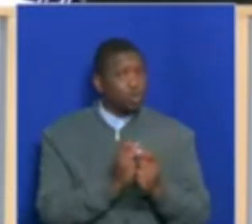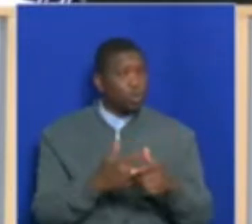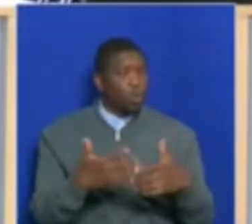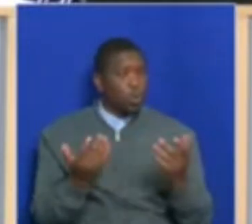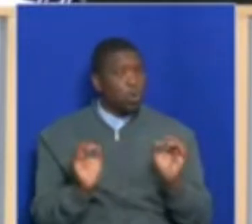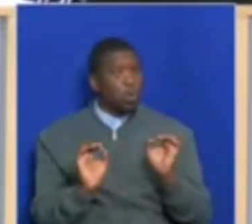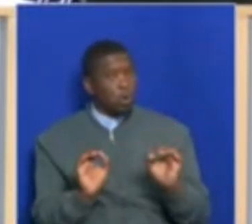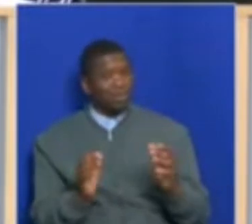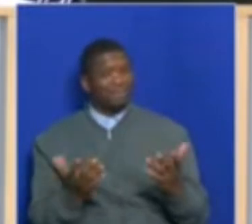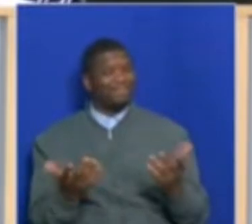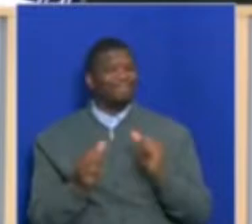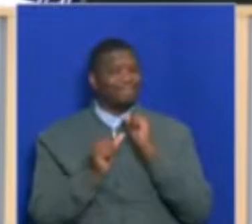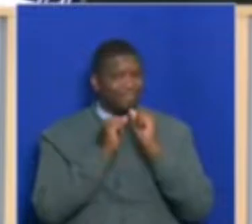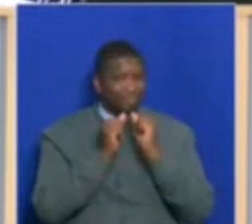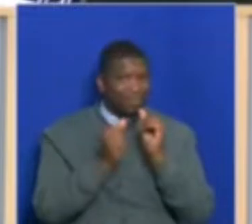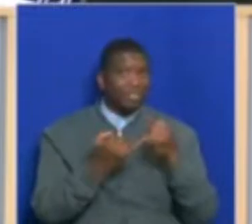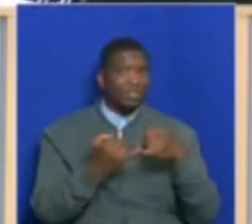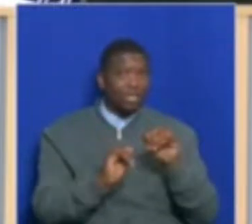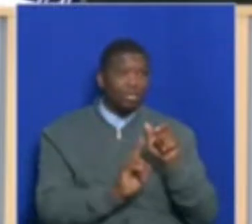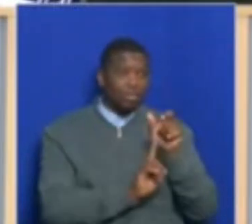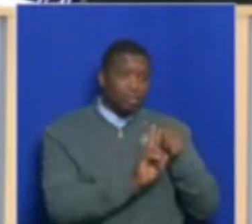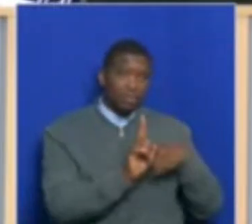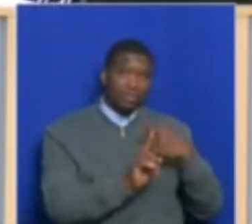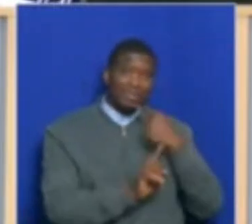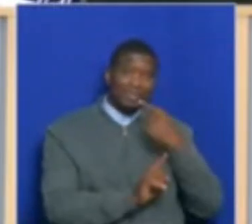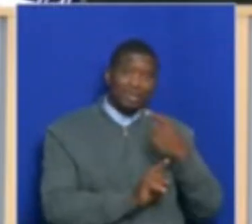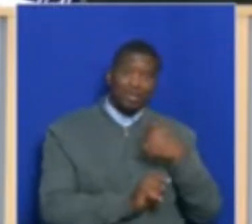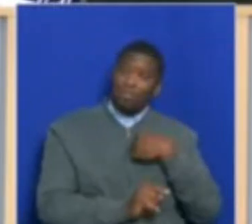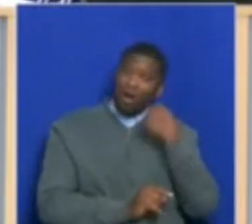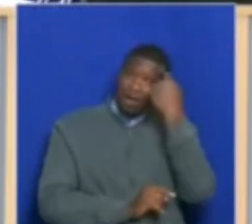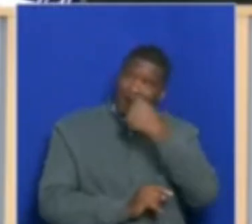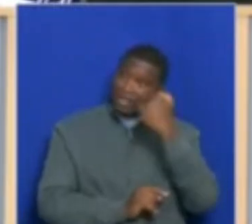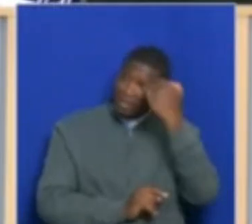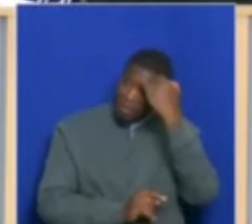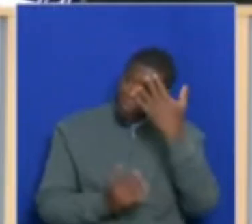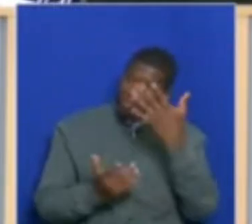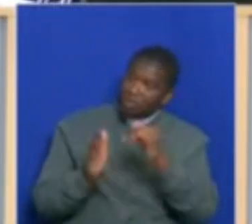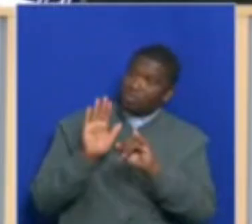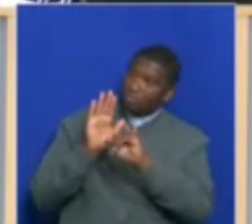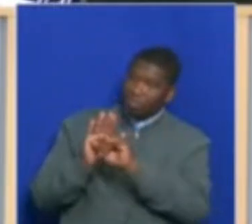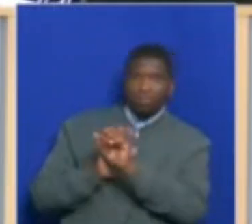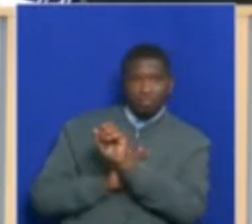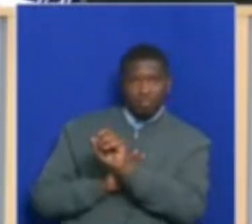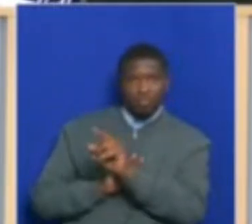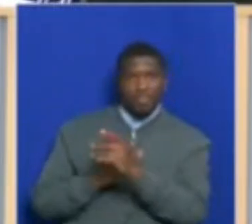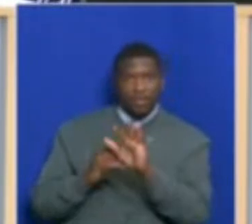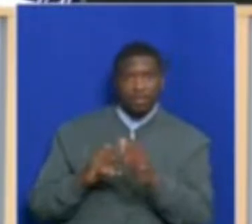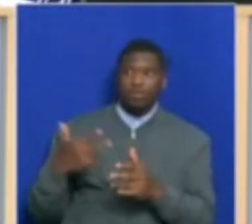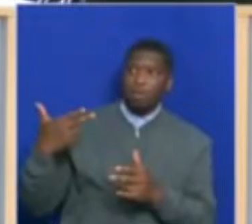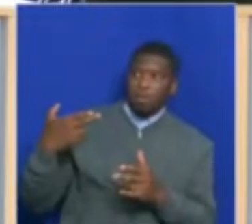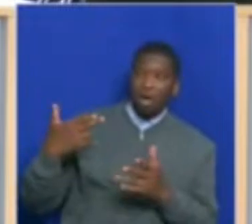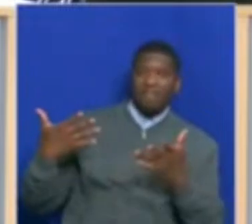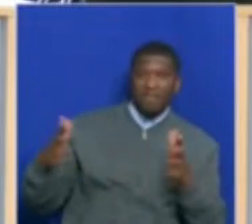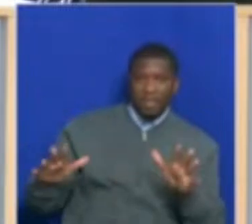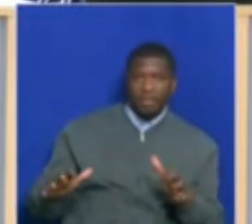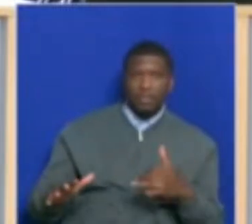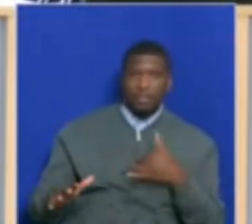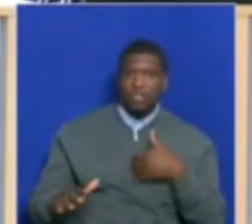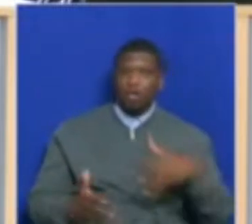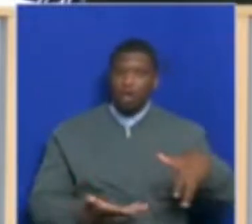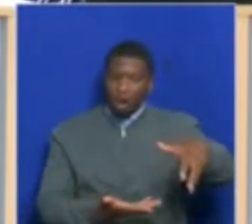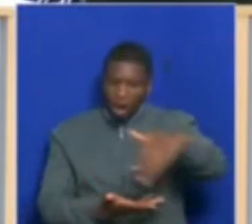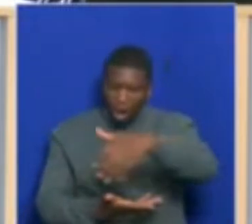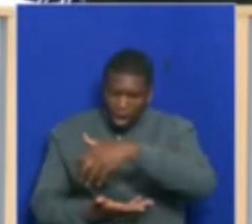Here's someone who says, I know him, and he was there, he shot me, and I took casings. What do you